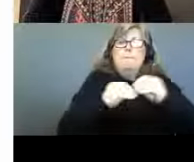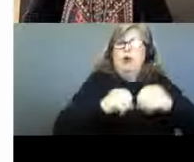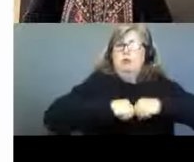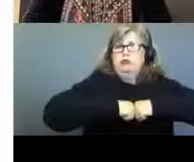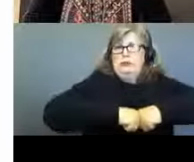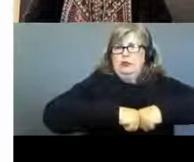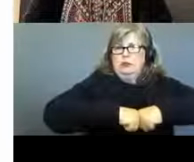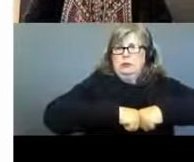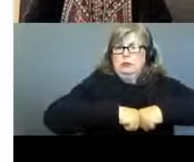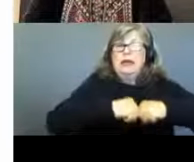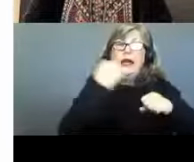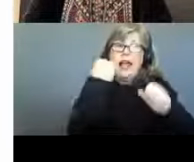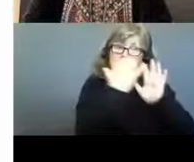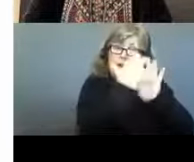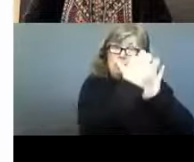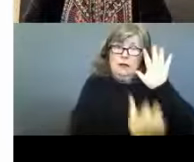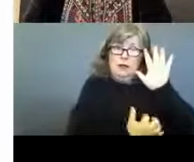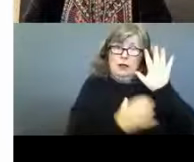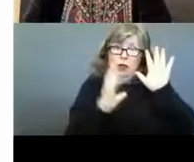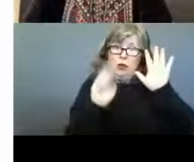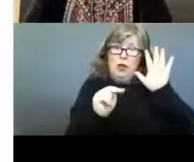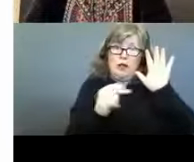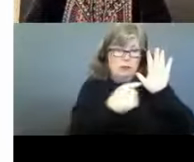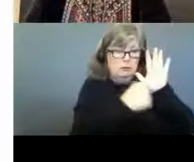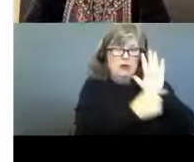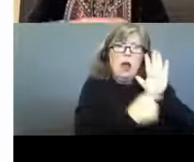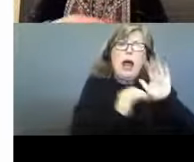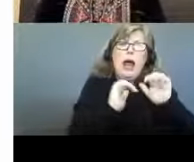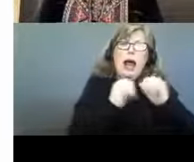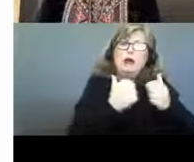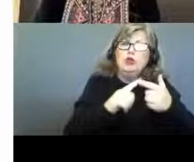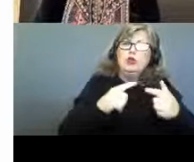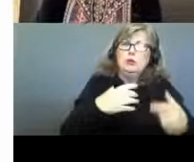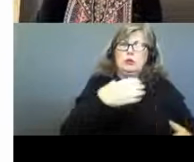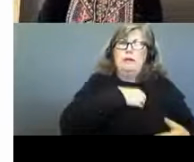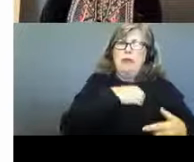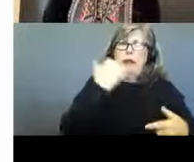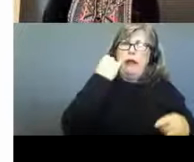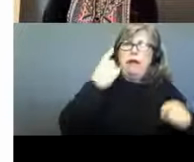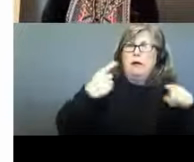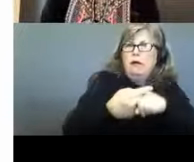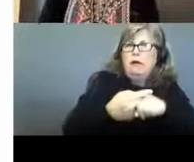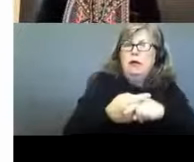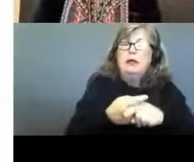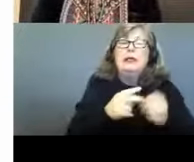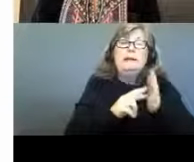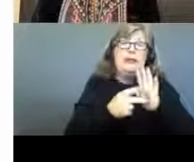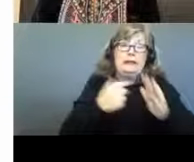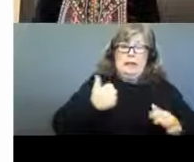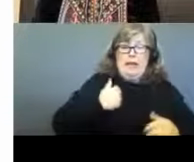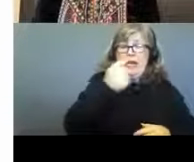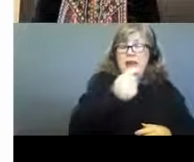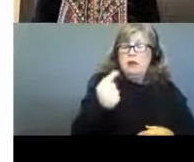if the convention has complaints mechanisms. The Canadian government would be required